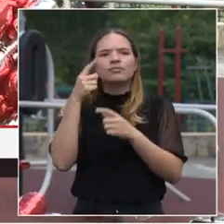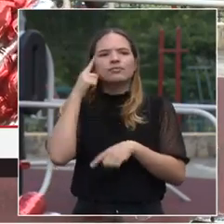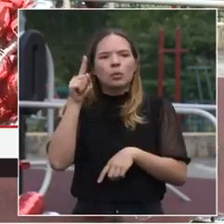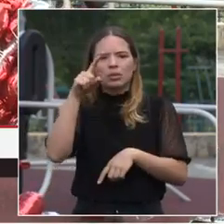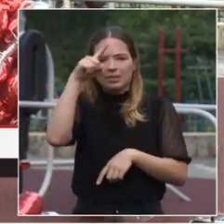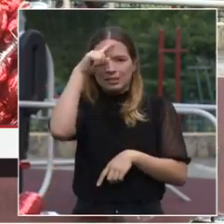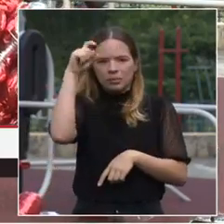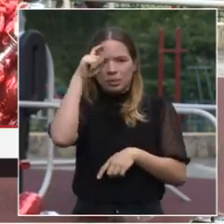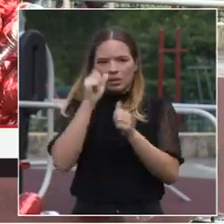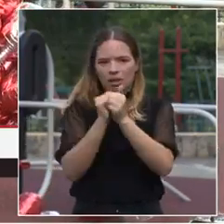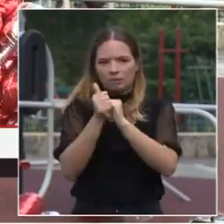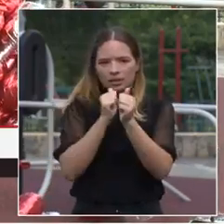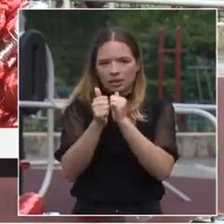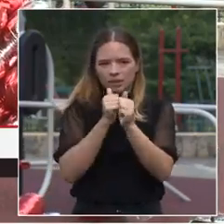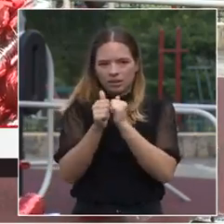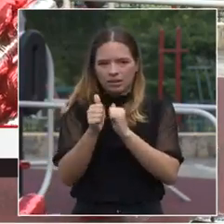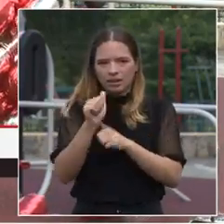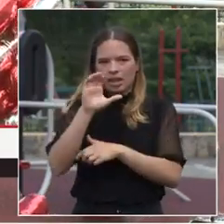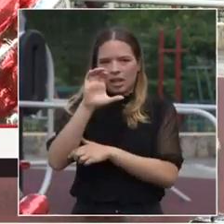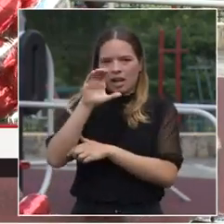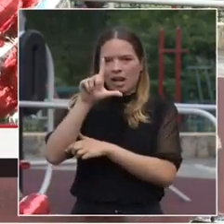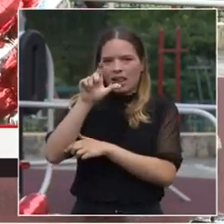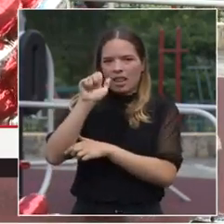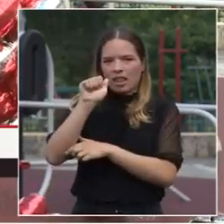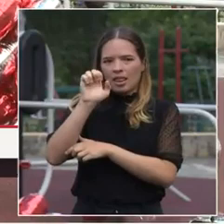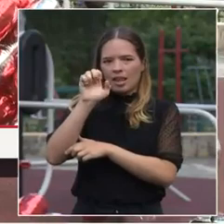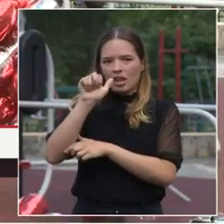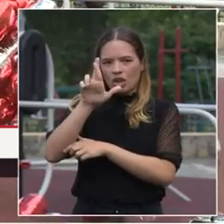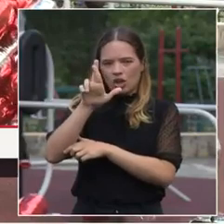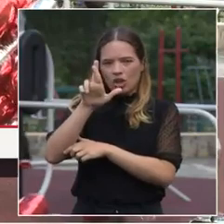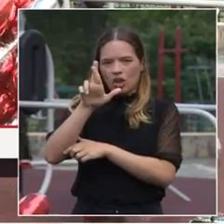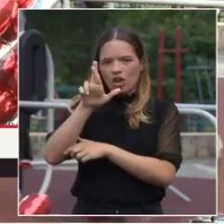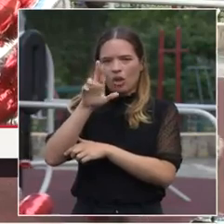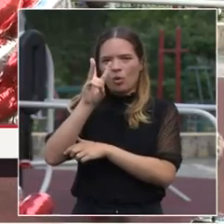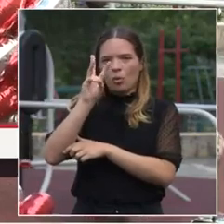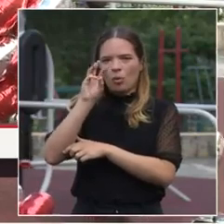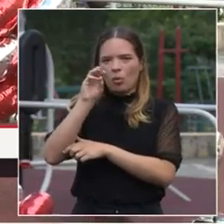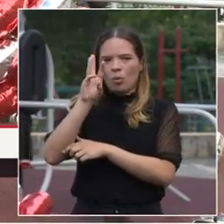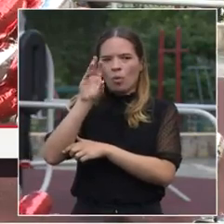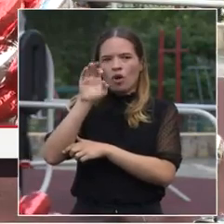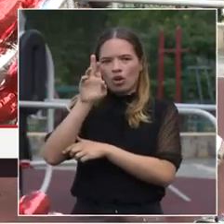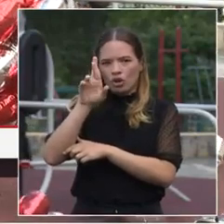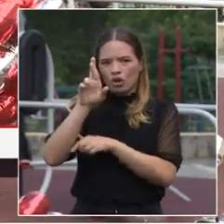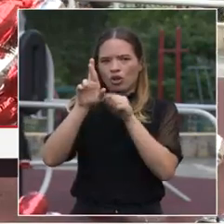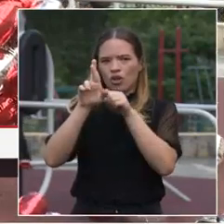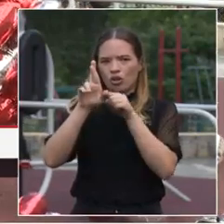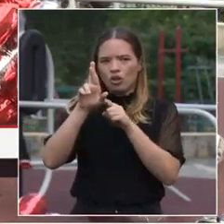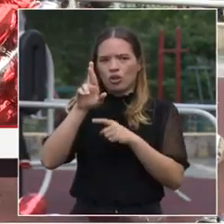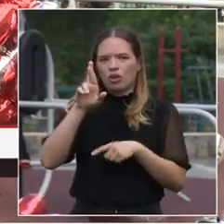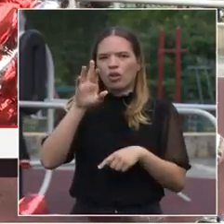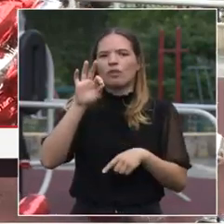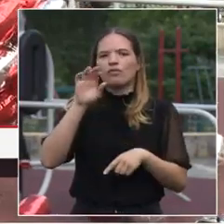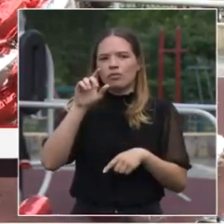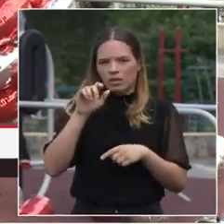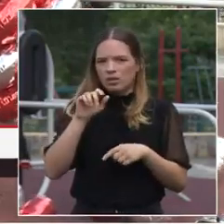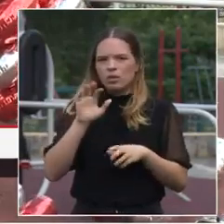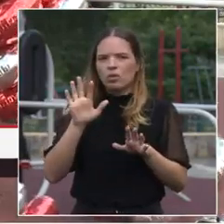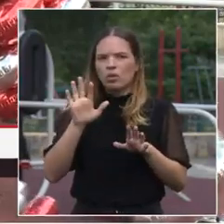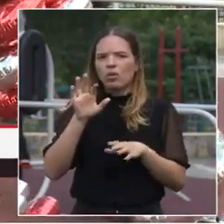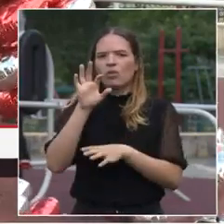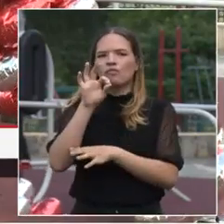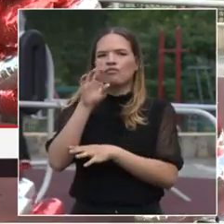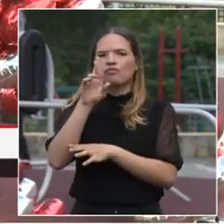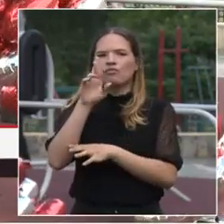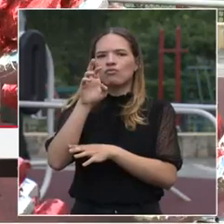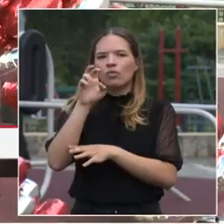in Clearwater, Florida. Fort Lauderdale, Florida, in Florida. And the district contingency